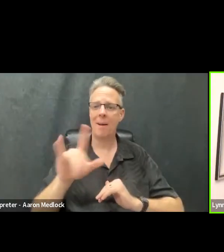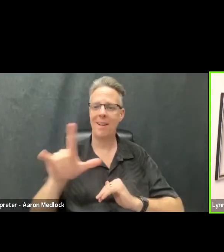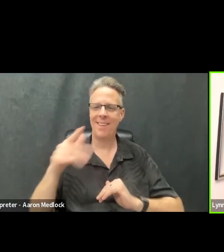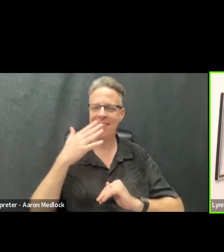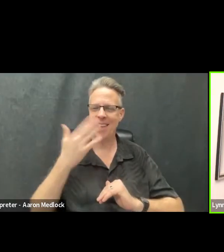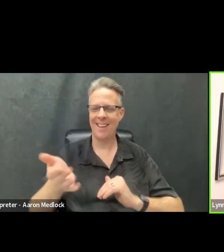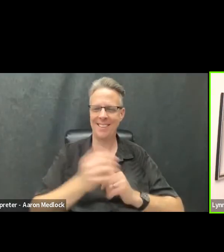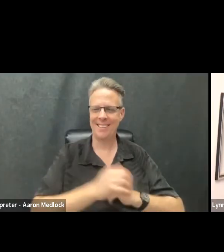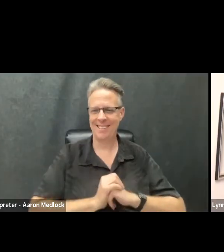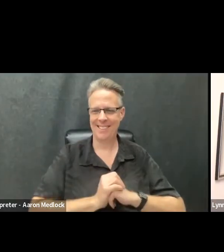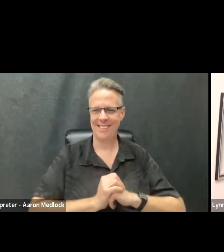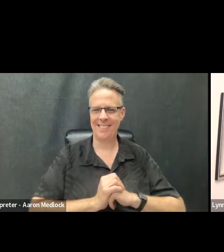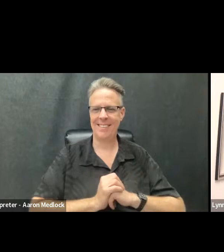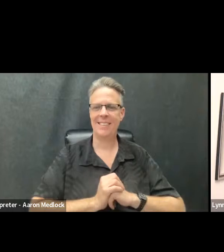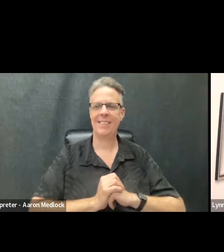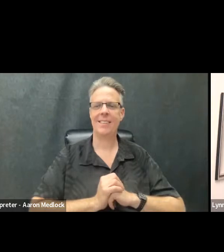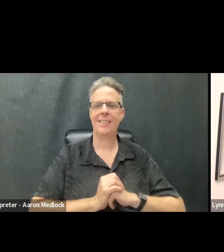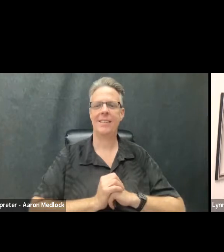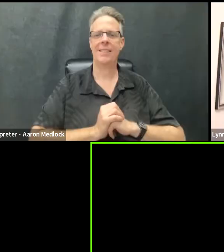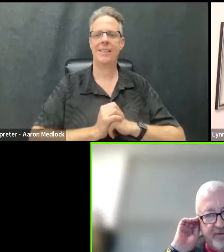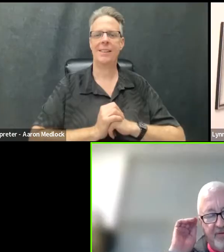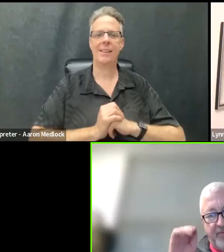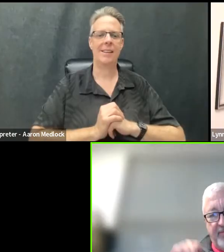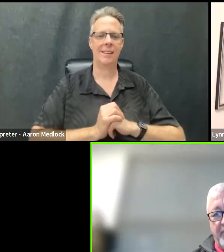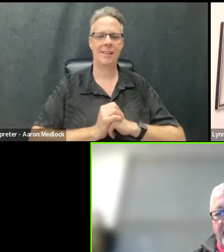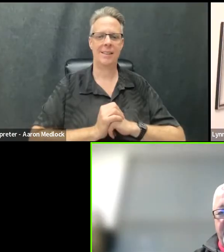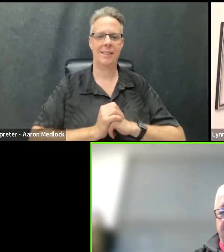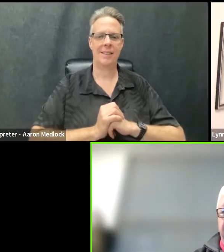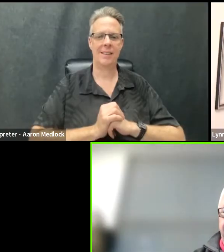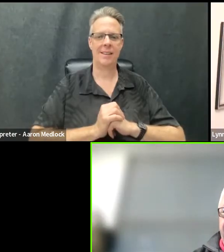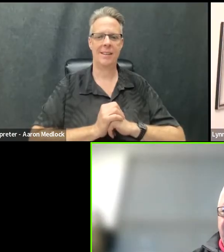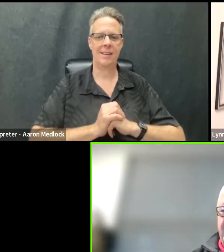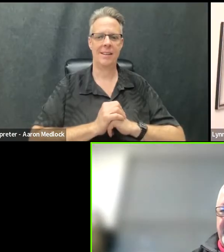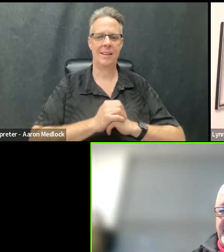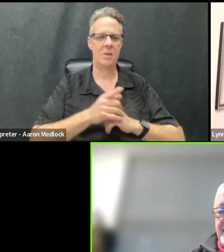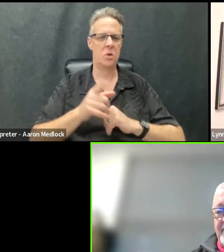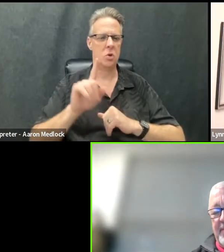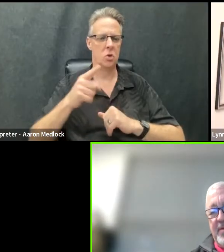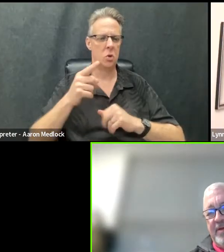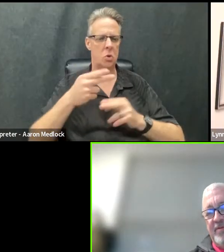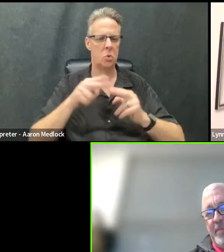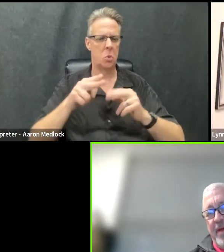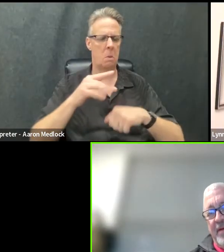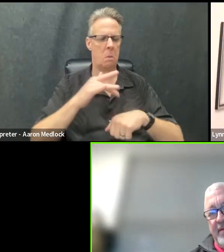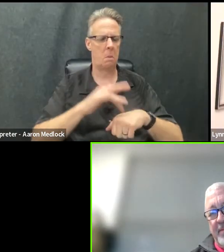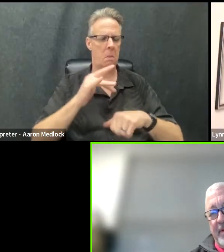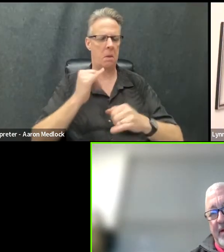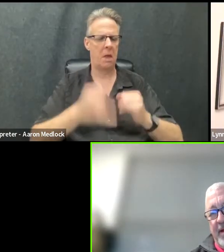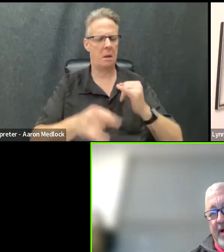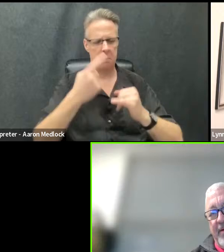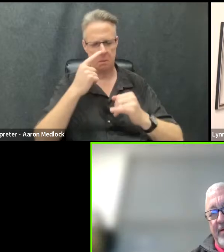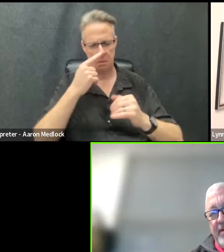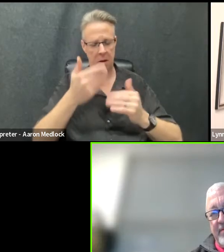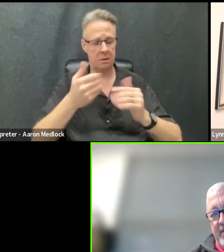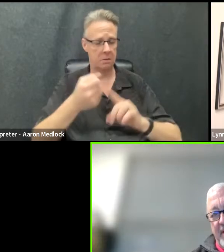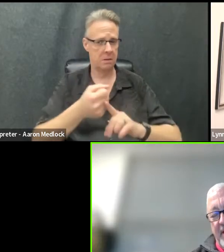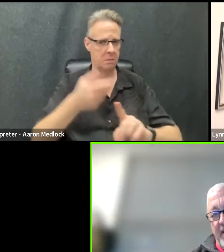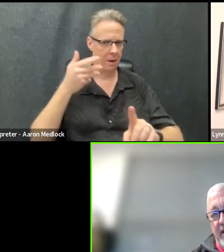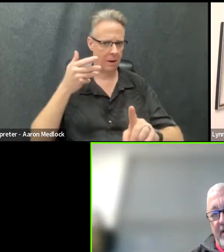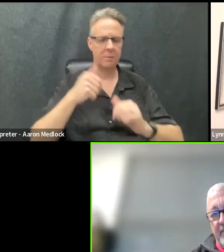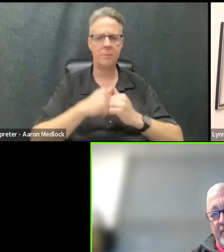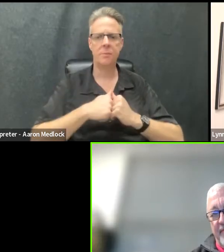you. I wasn't going to ask the question because you just barely touched on it at the end, but maybe you could expand a little bit on how it